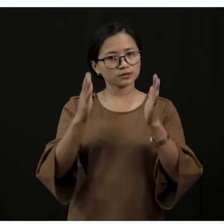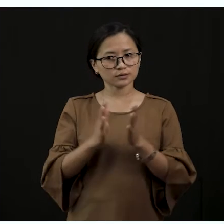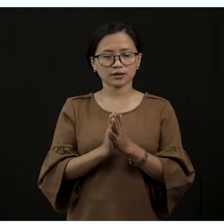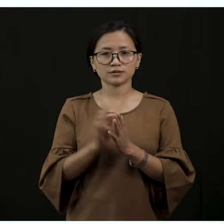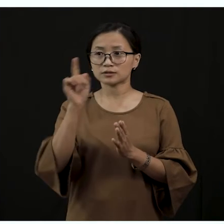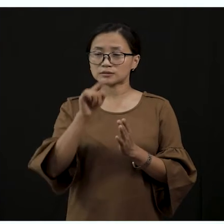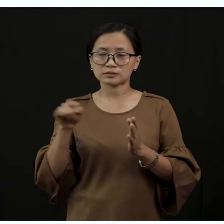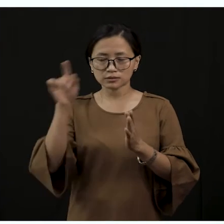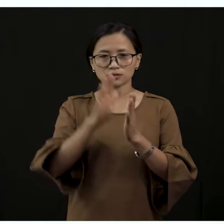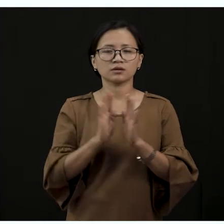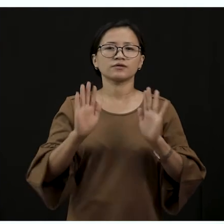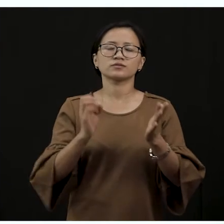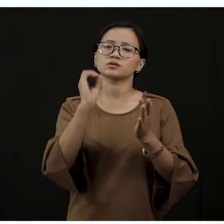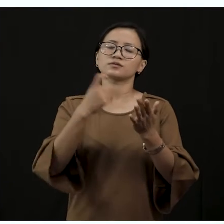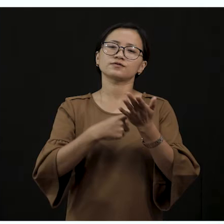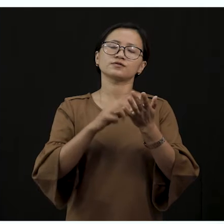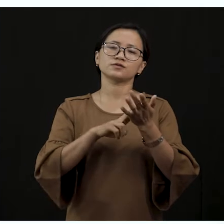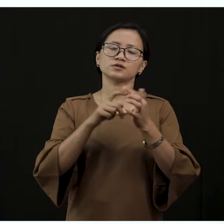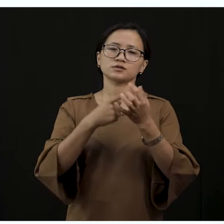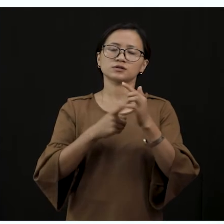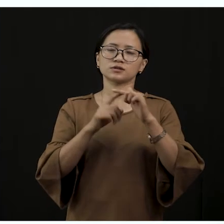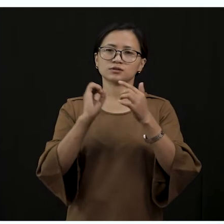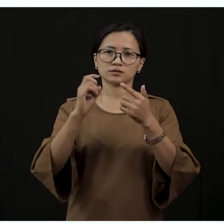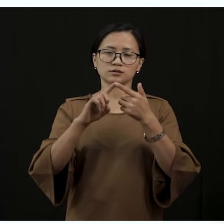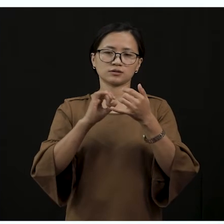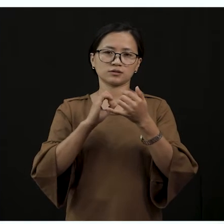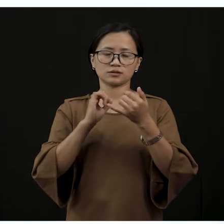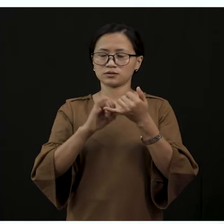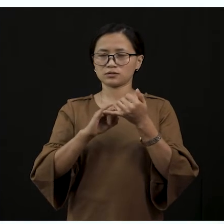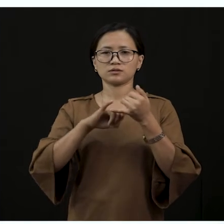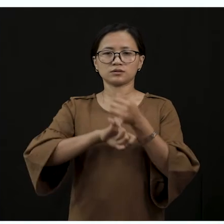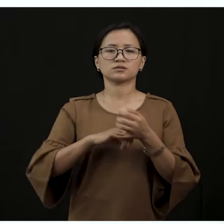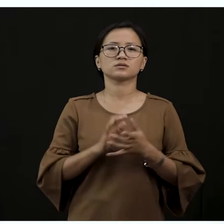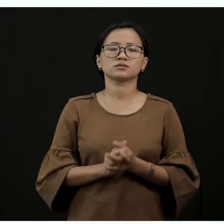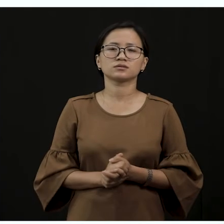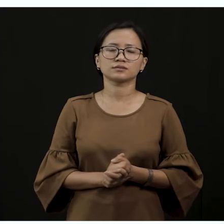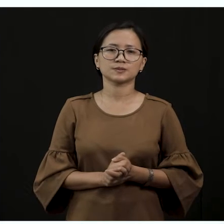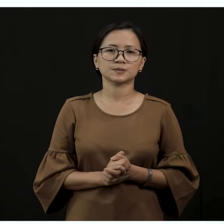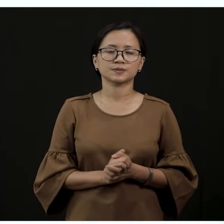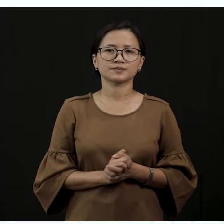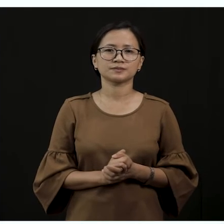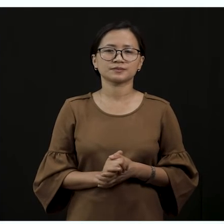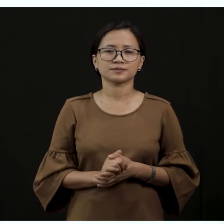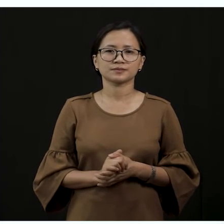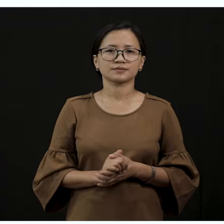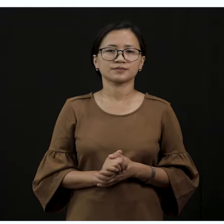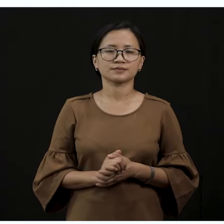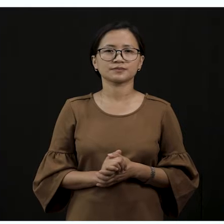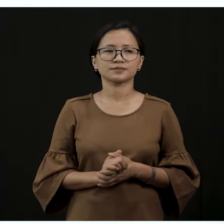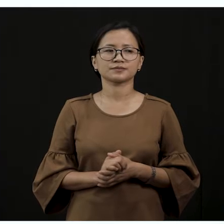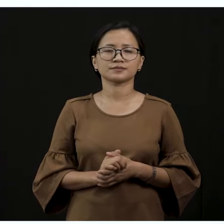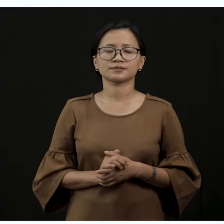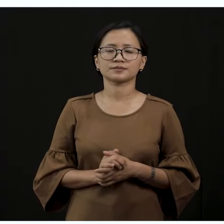zero vertices. A circle has zero sides and zero vertices.